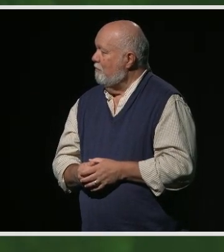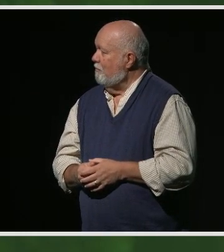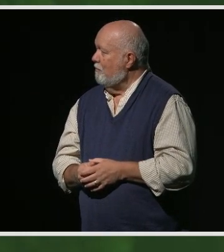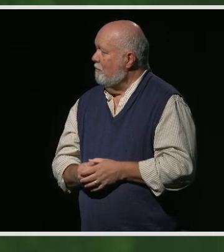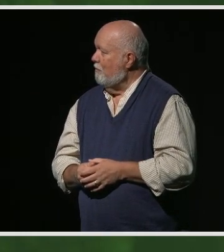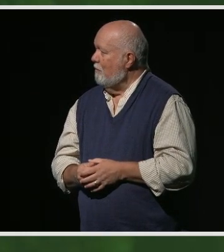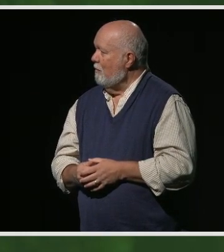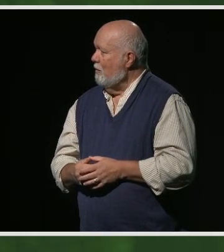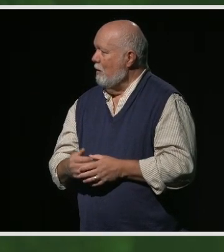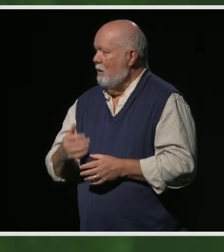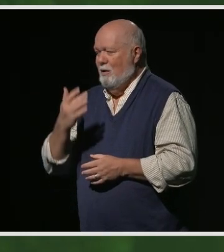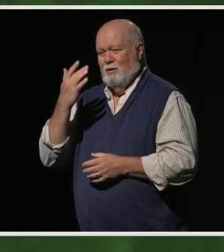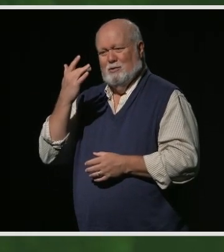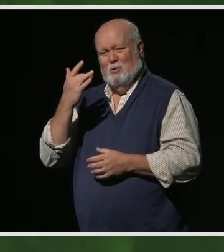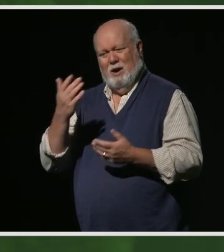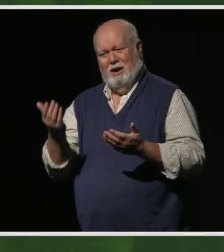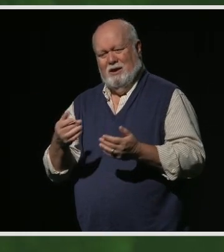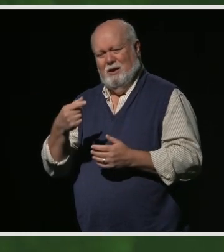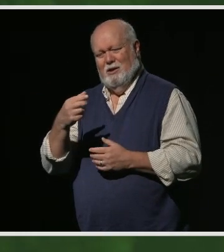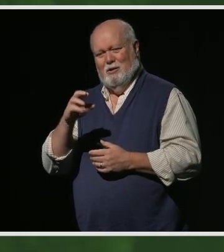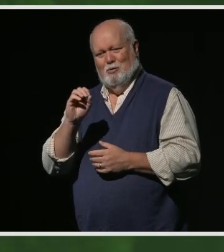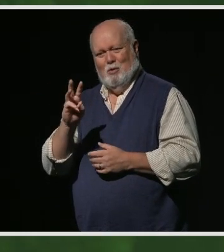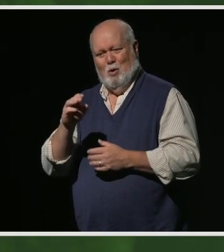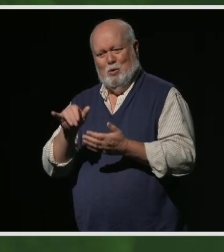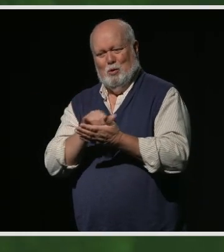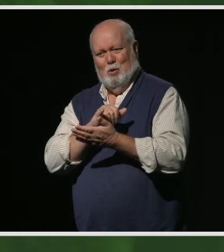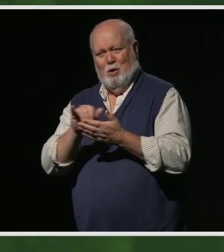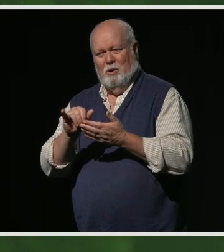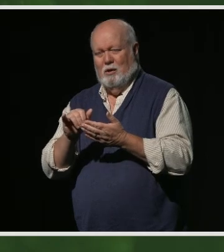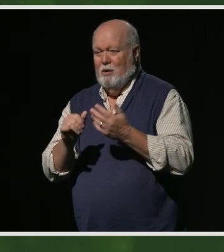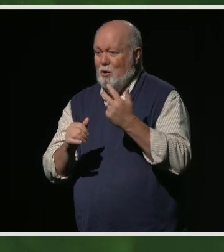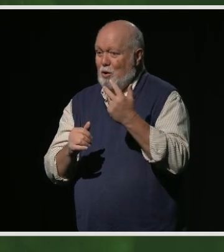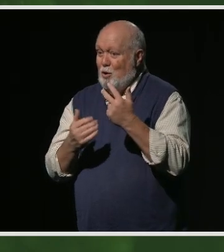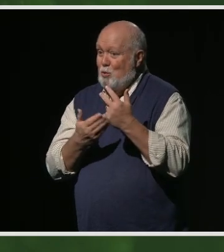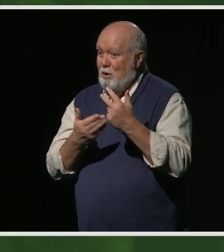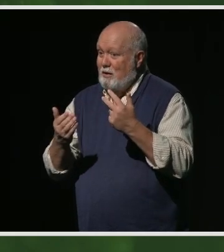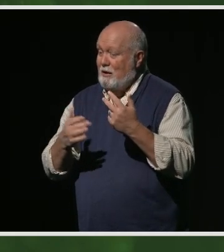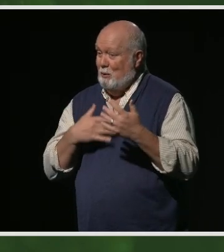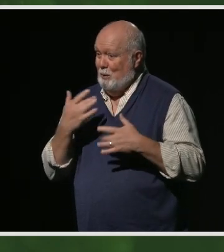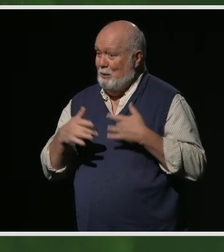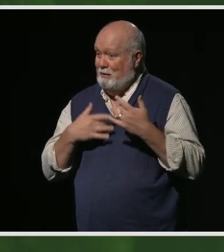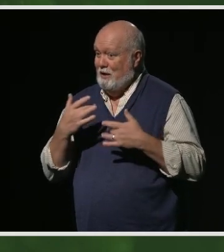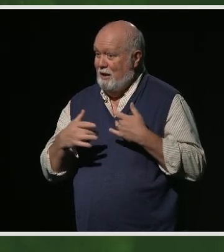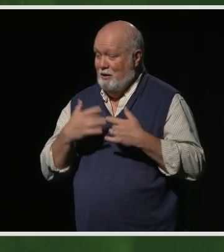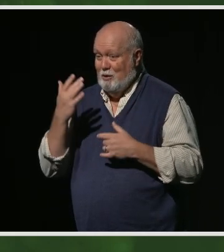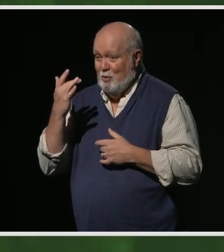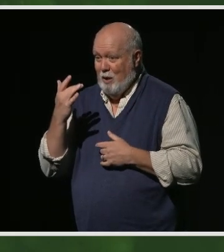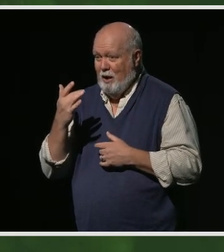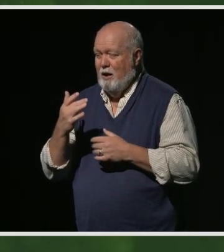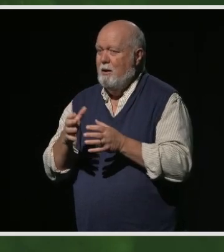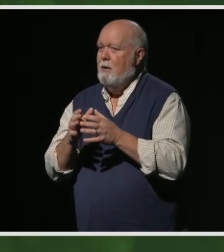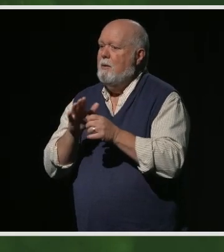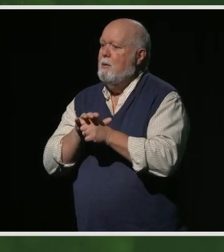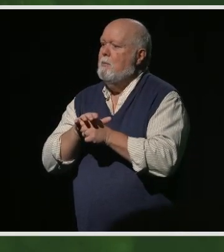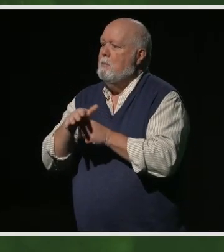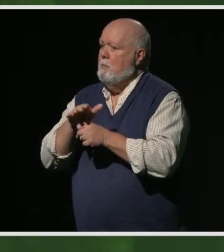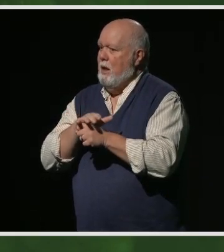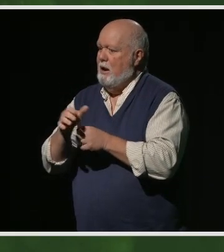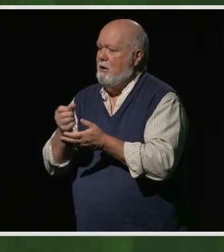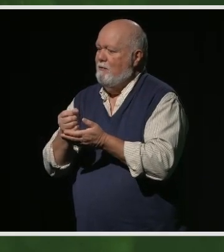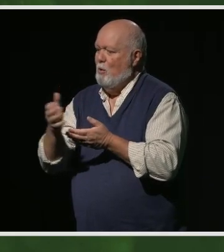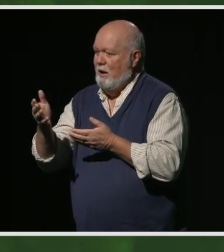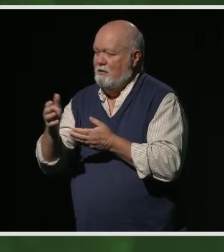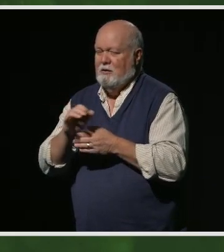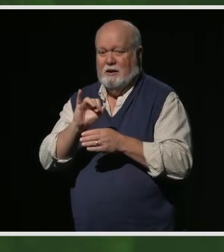So why are we here in Grove, New York? There's three things that get us really excited about this region: abundant waste streams, industry customers,